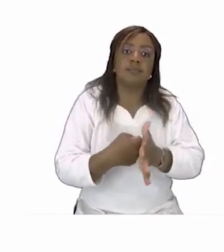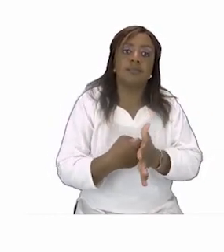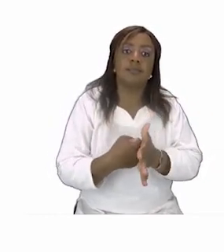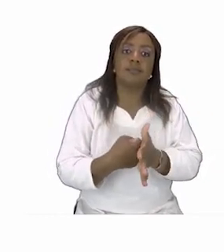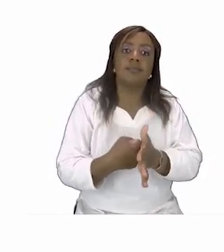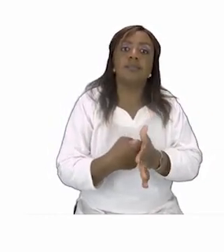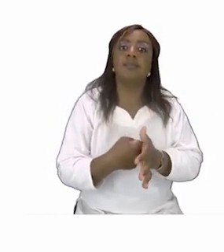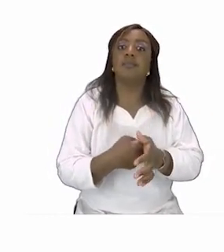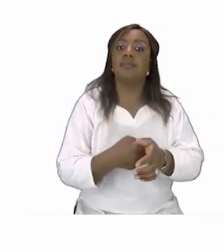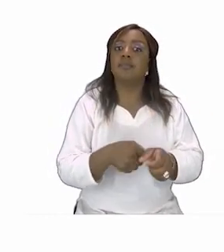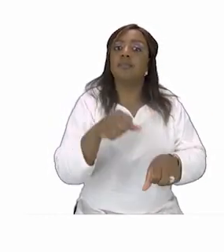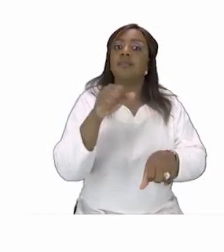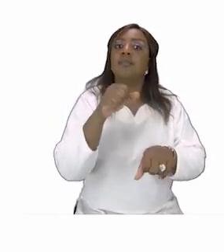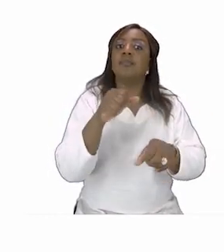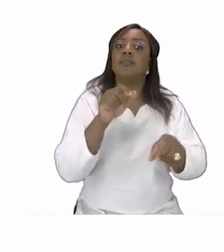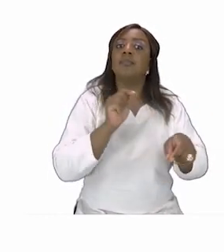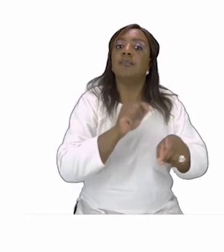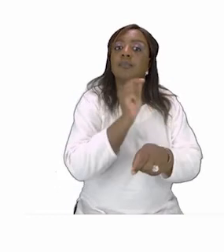store,